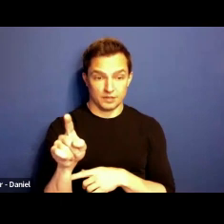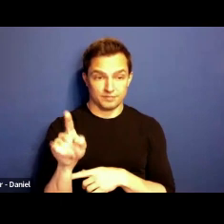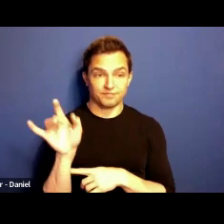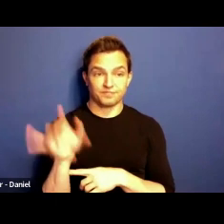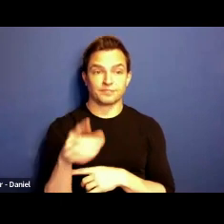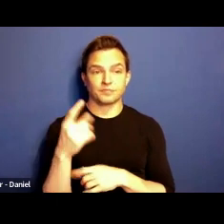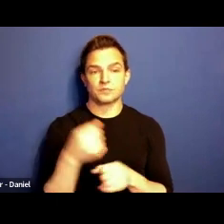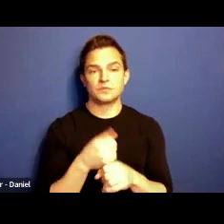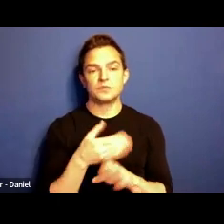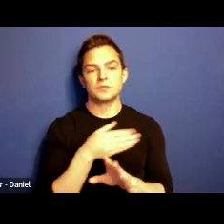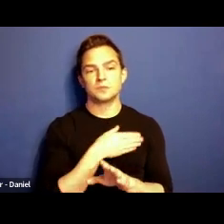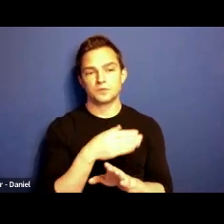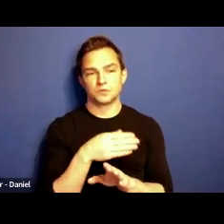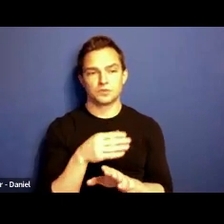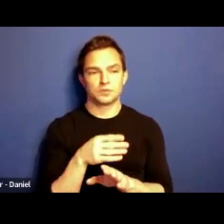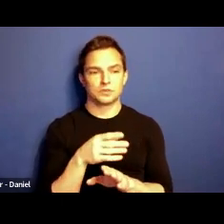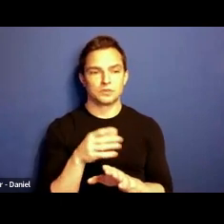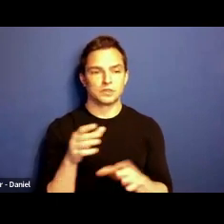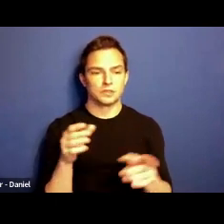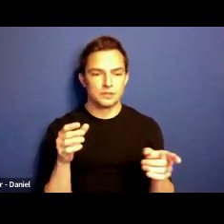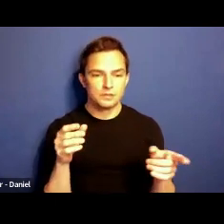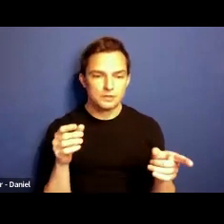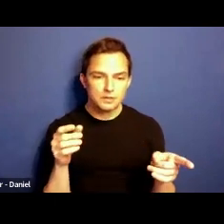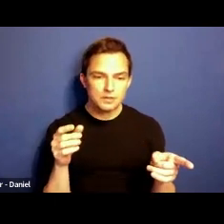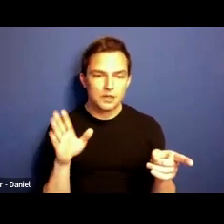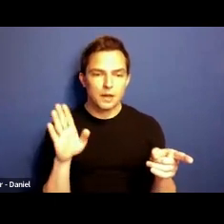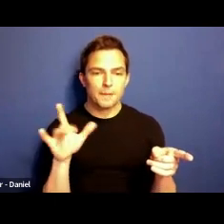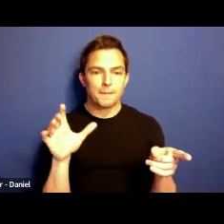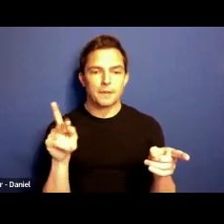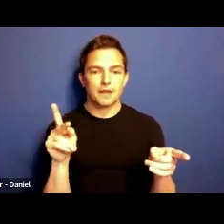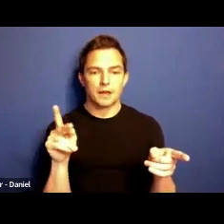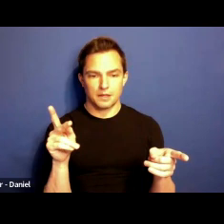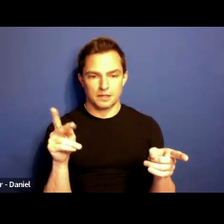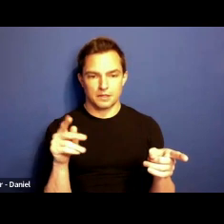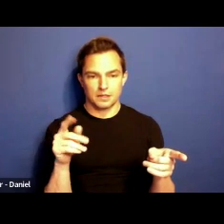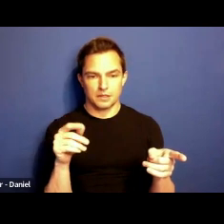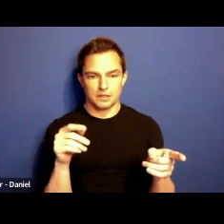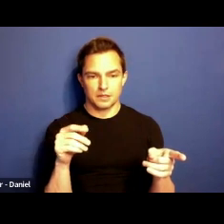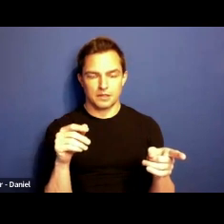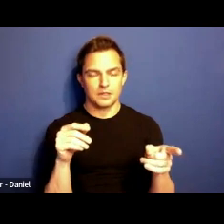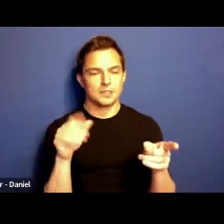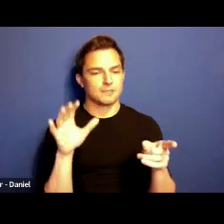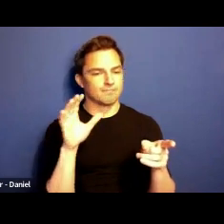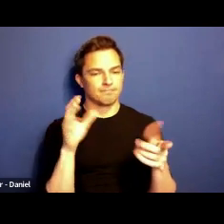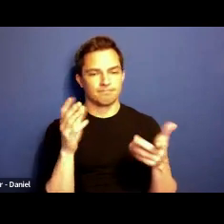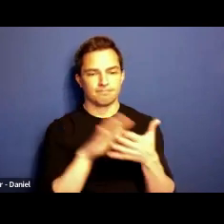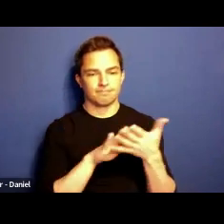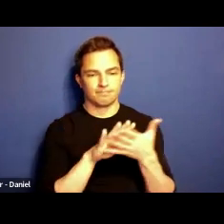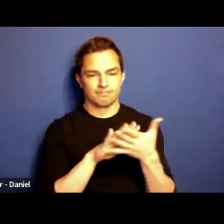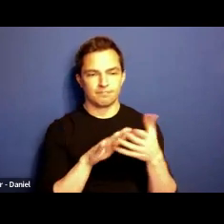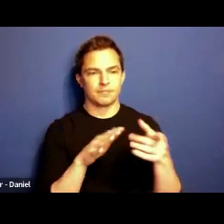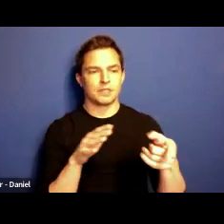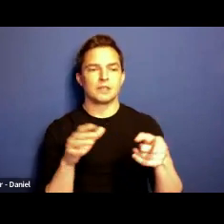the block grant took effect, states were spending $3.9 billion on state hospitals. They're